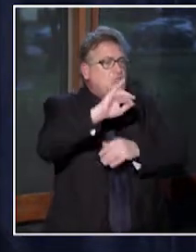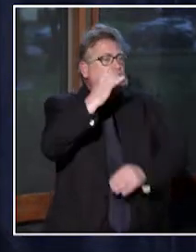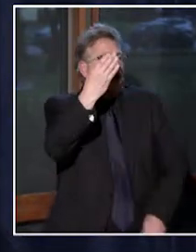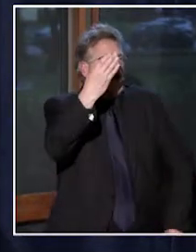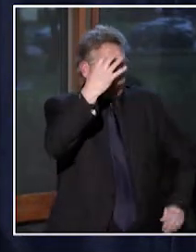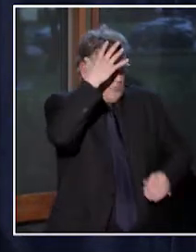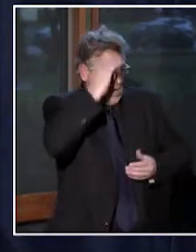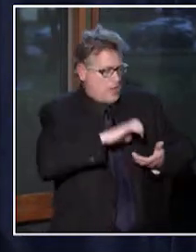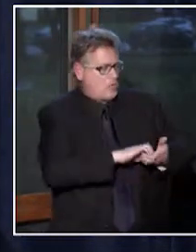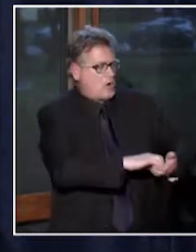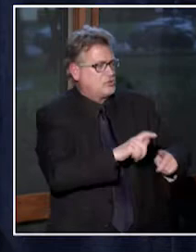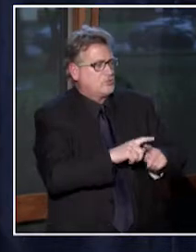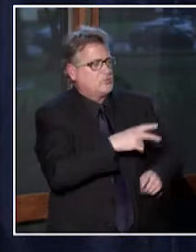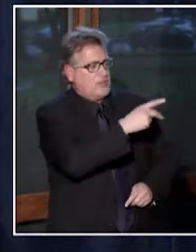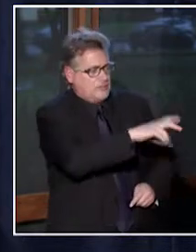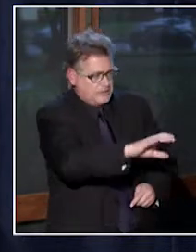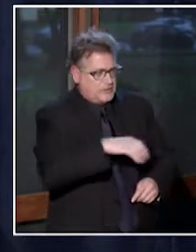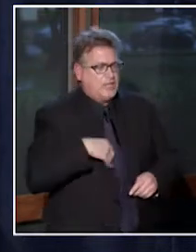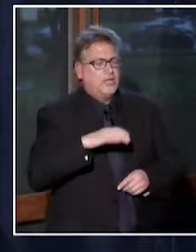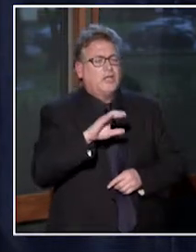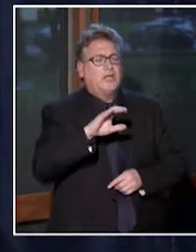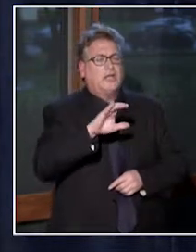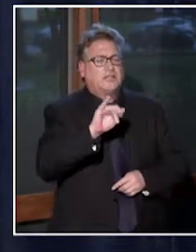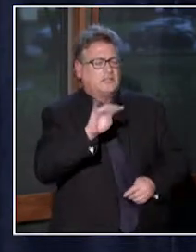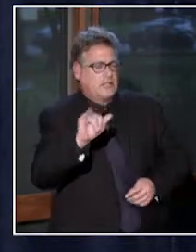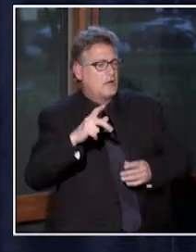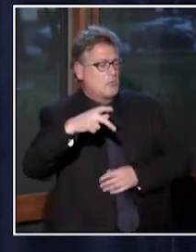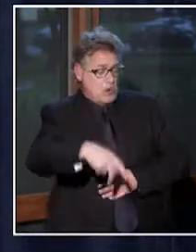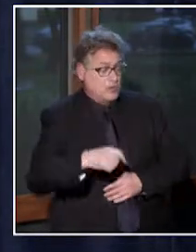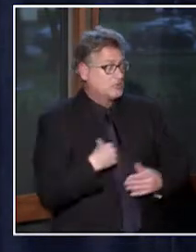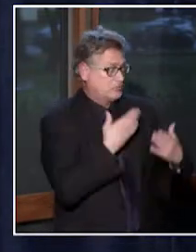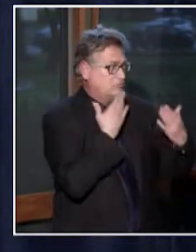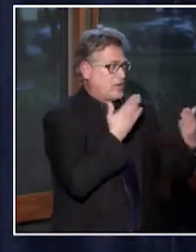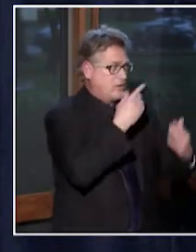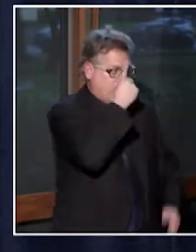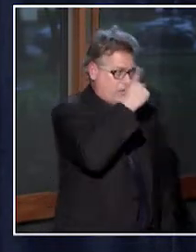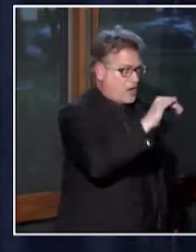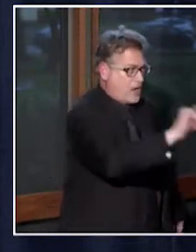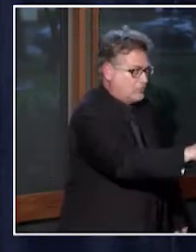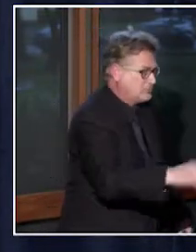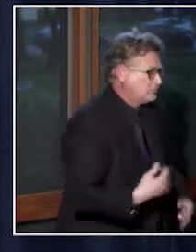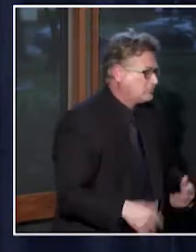this partnership between PCC and the City of Portland. So thank you for that.